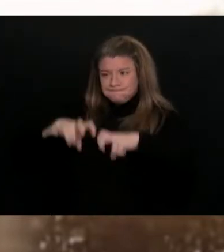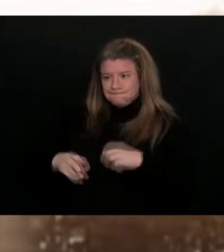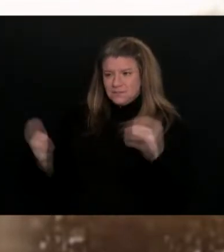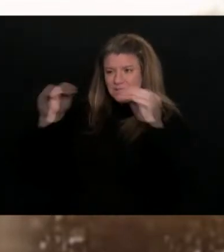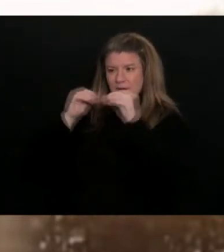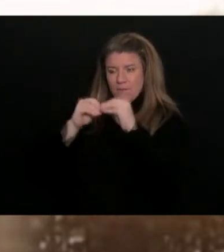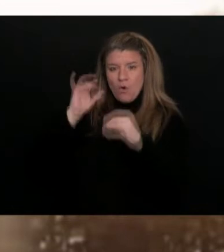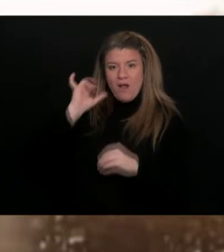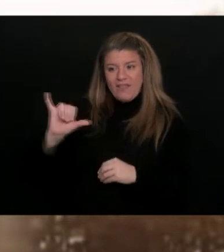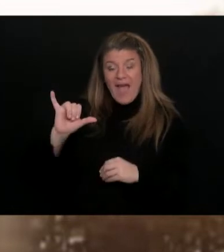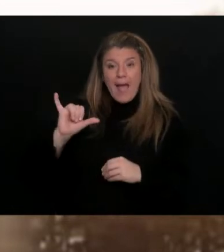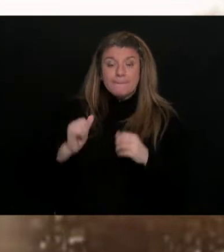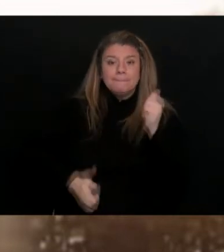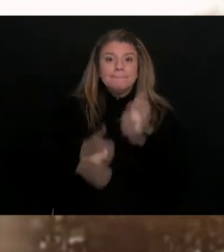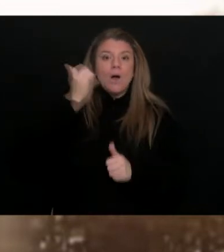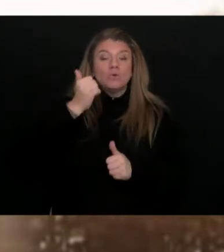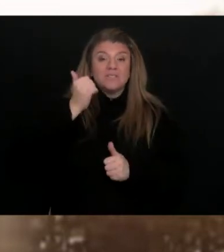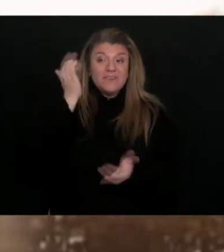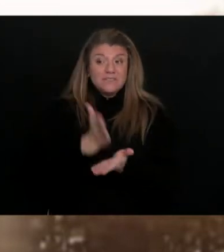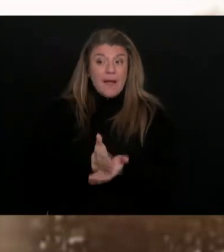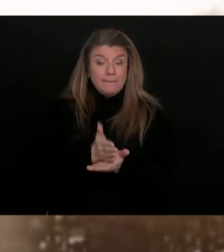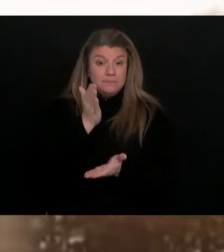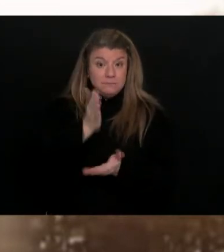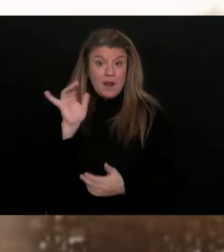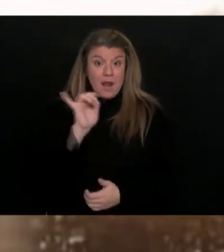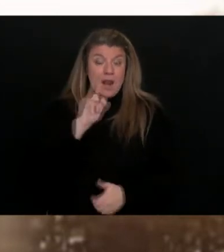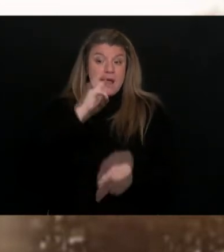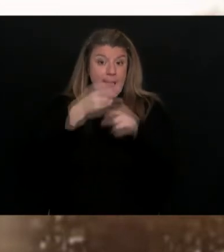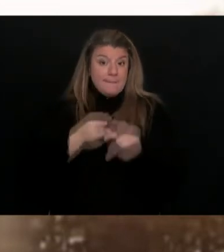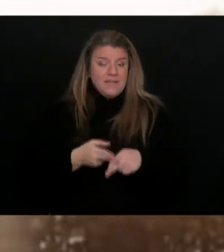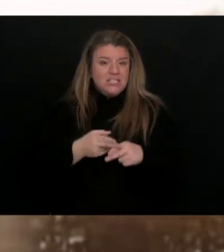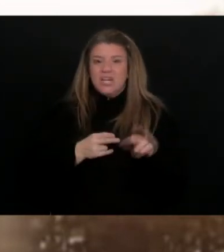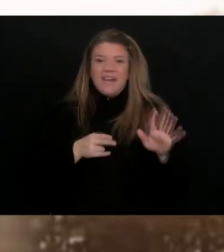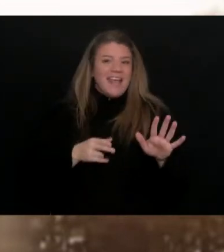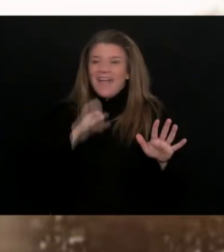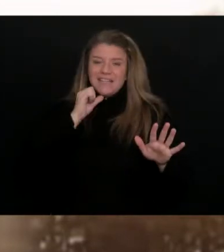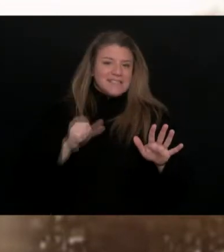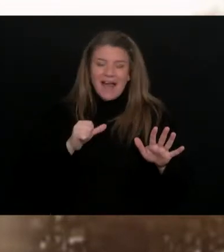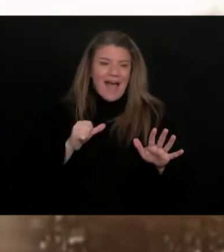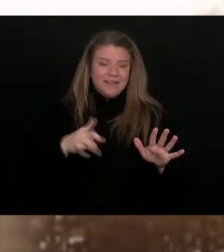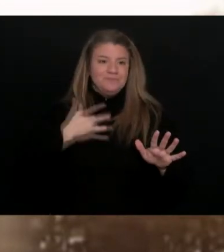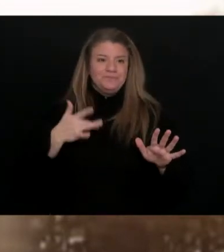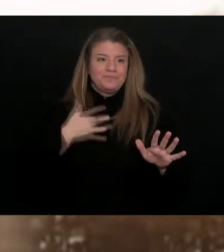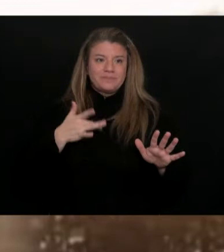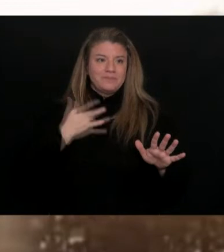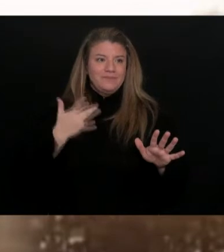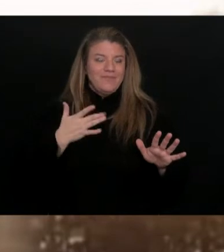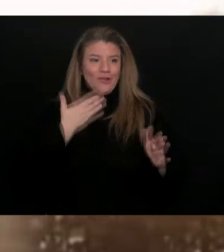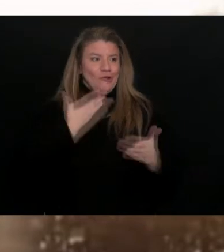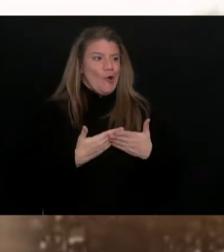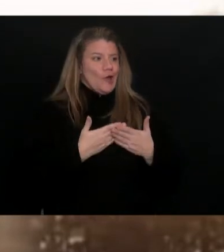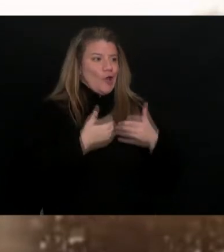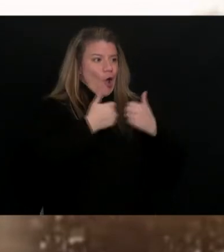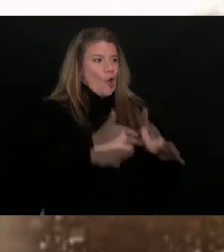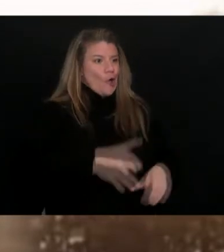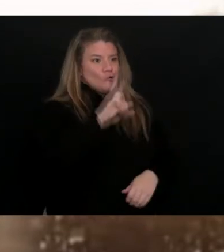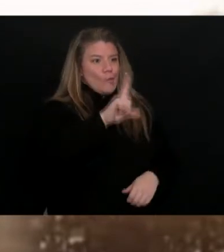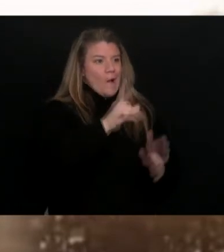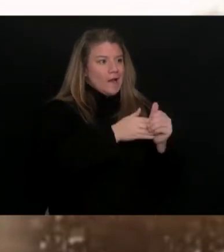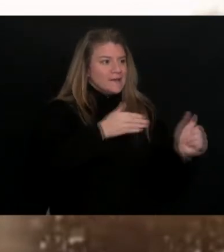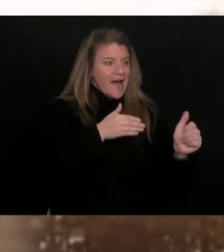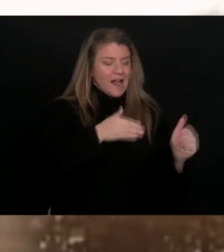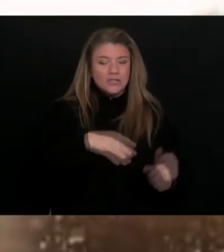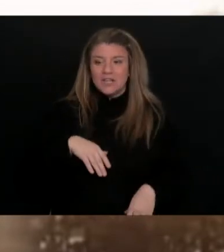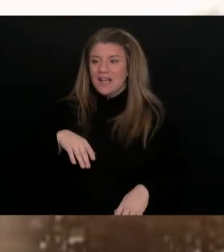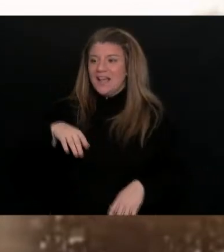of the fraud stopped. Again, I mentioned earlier, it's no consolation if you lose $1, whether it's state tax dollars or federal